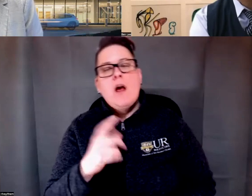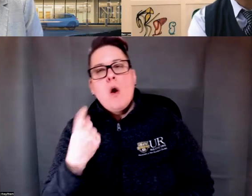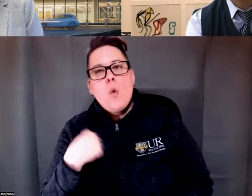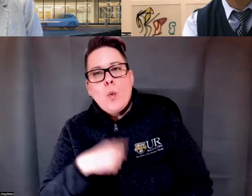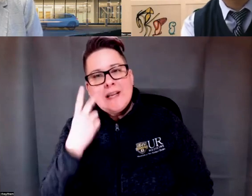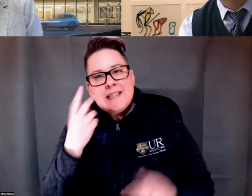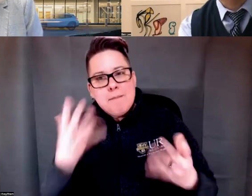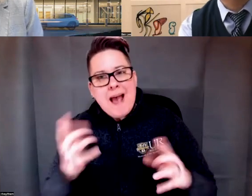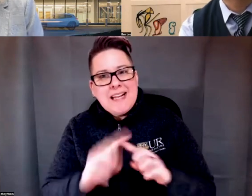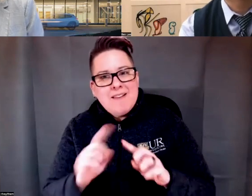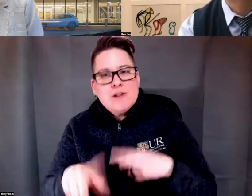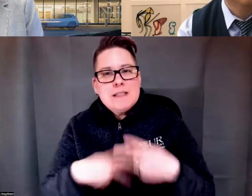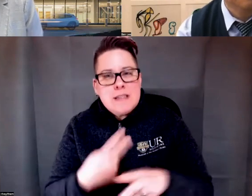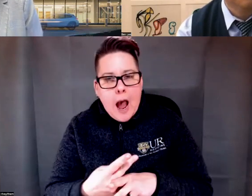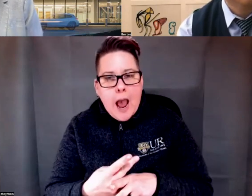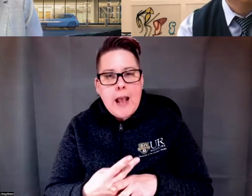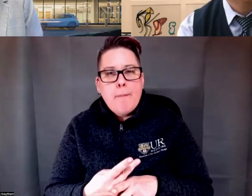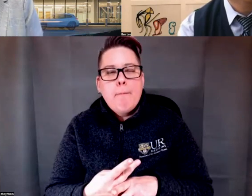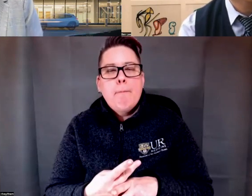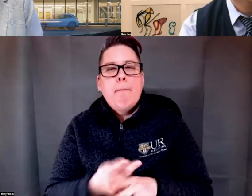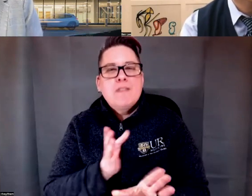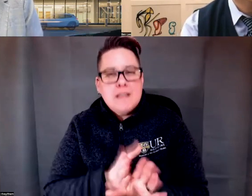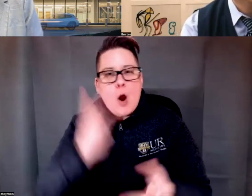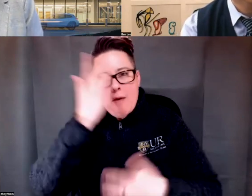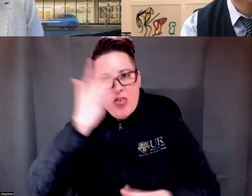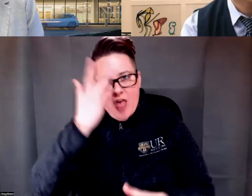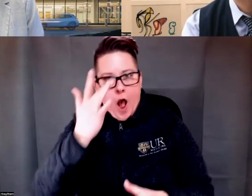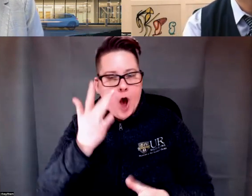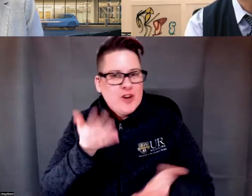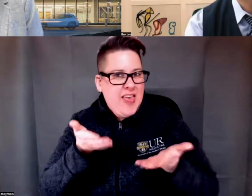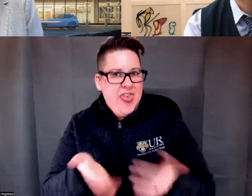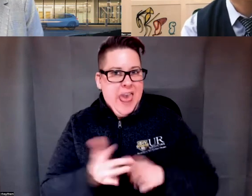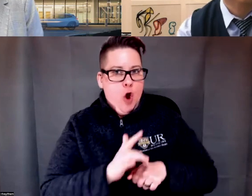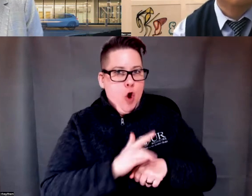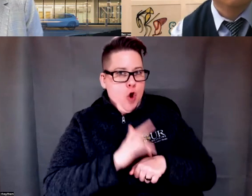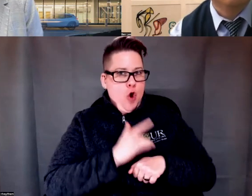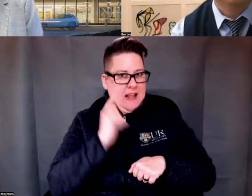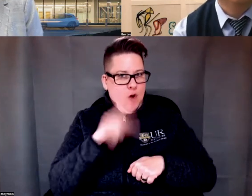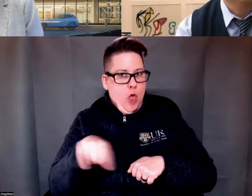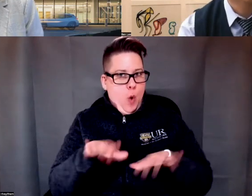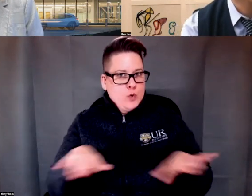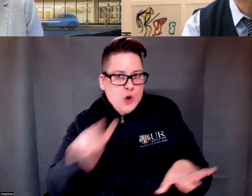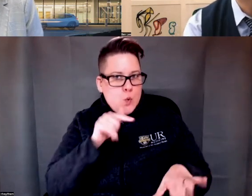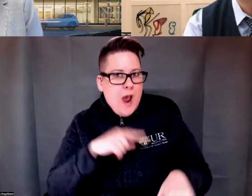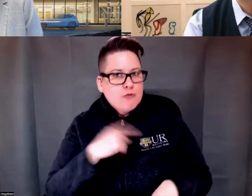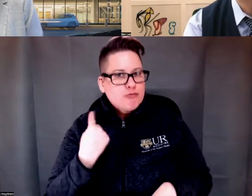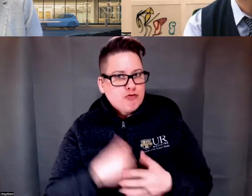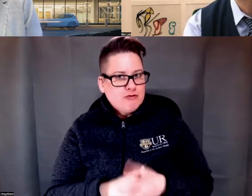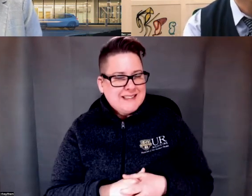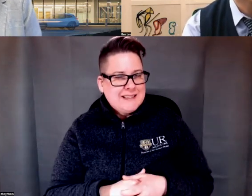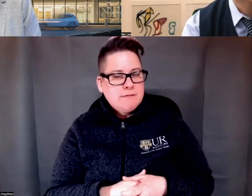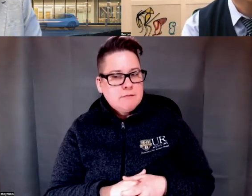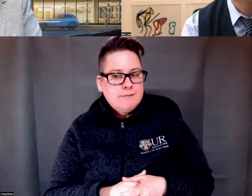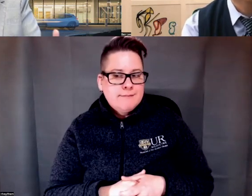different types of psychopathology that's present earlier in these kids who are at risk. And